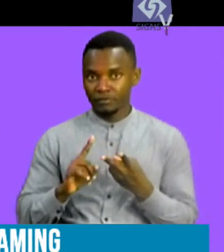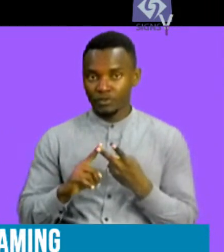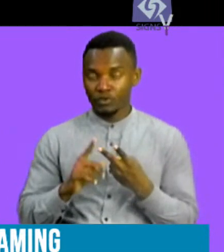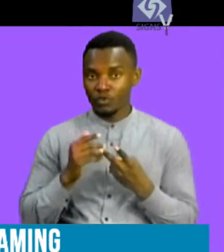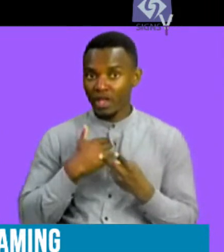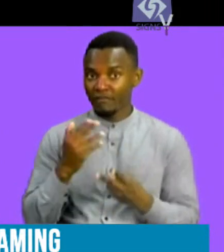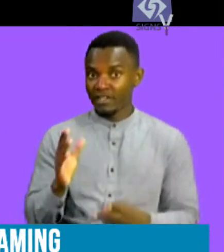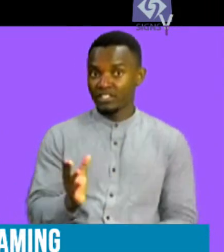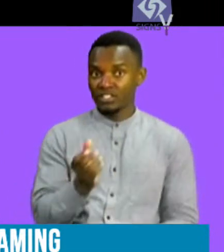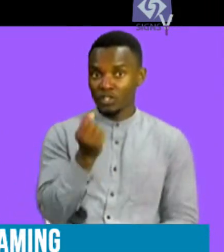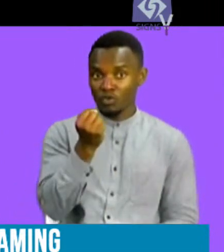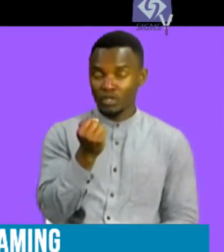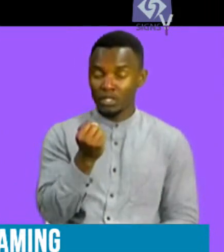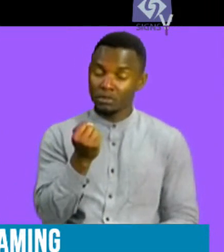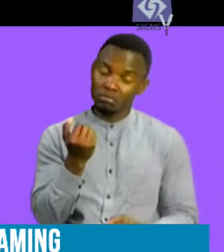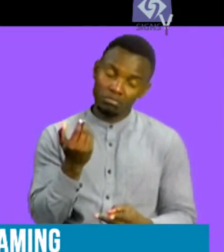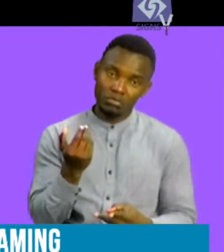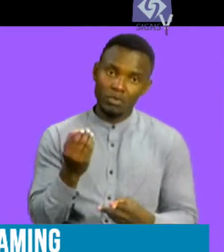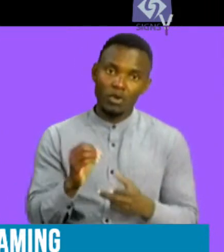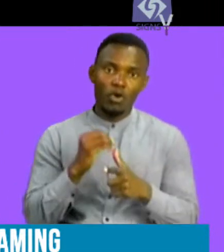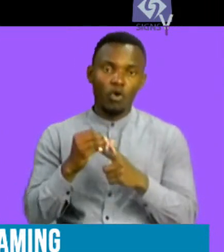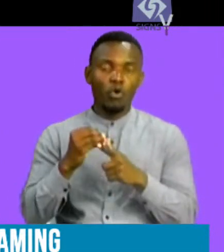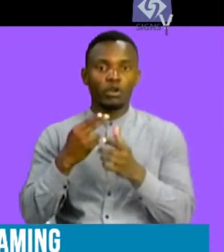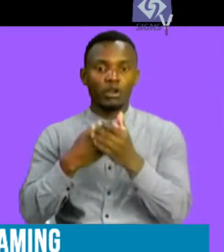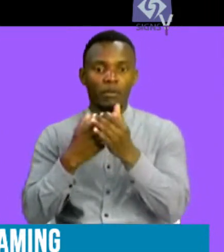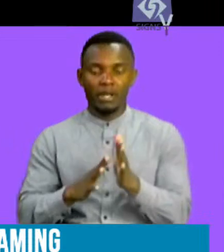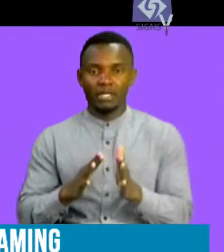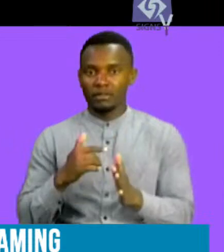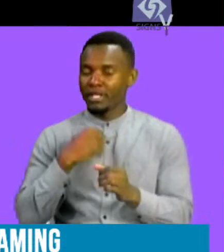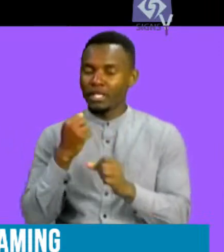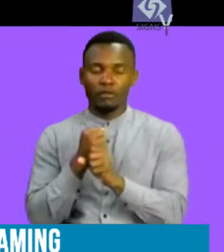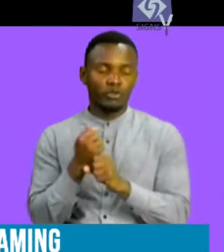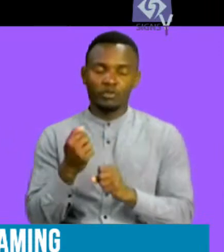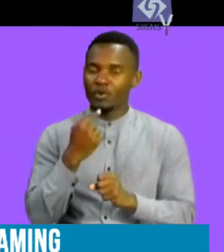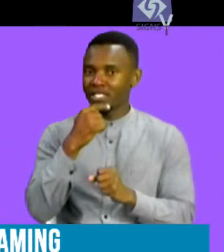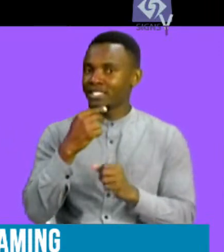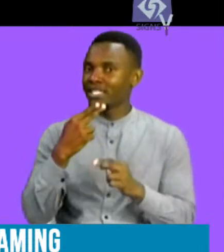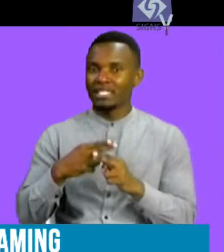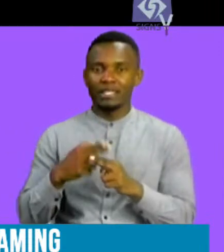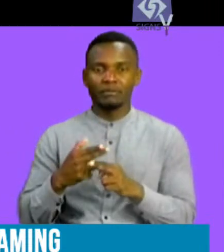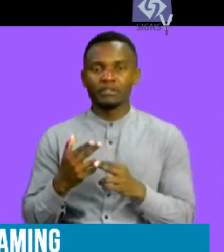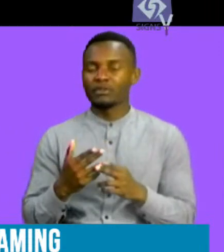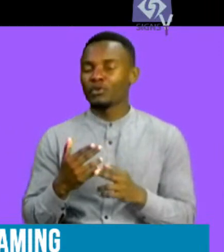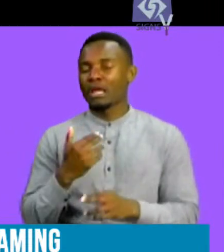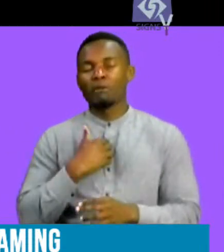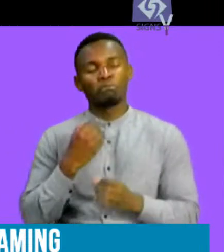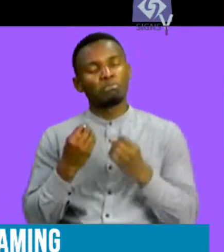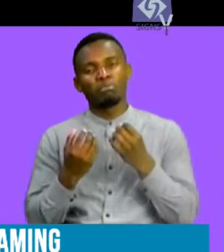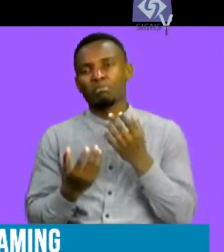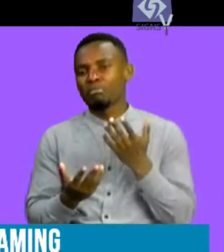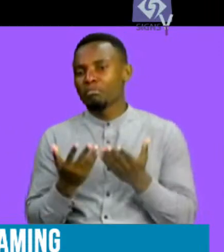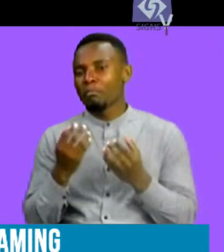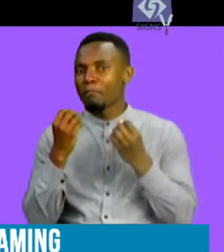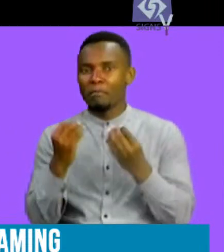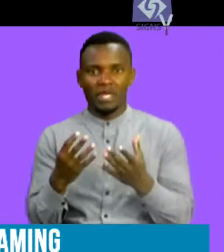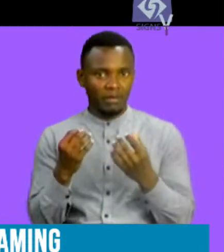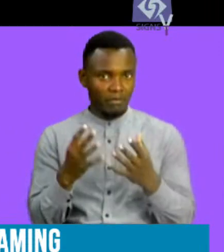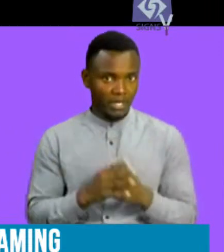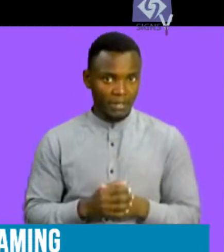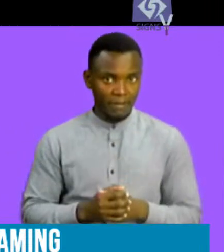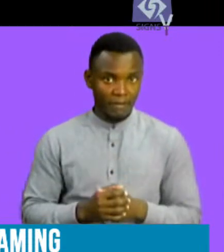stakeholders or partners. I may not name all of them, it could be as many as 50. Yes.